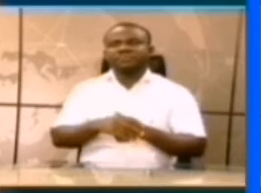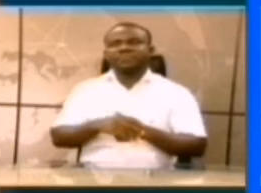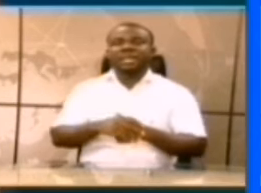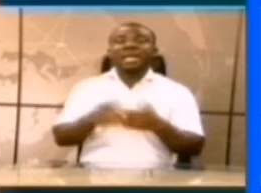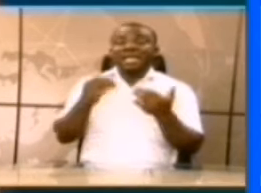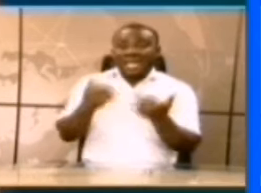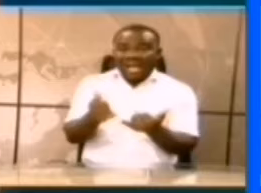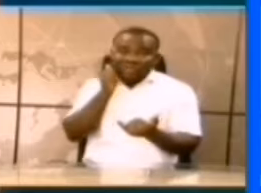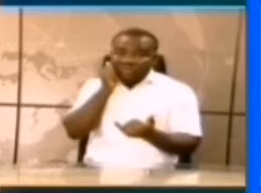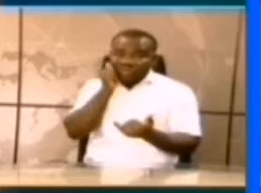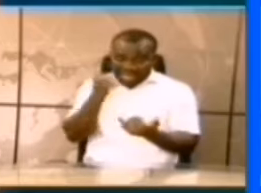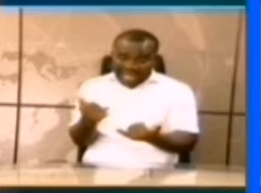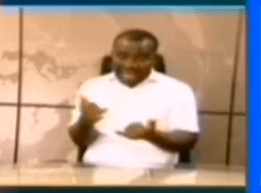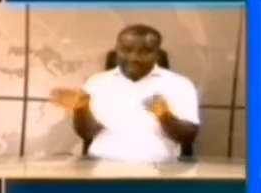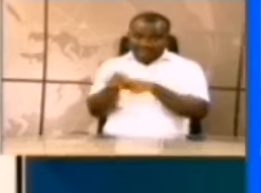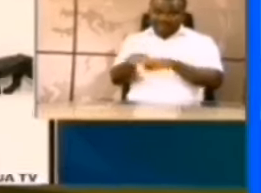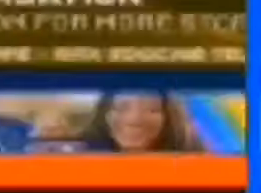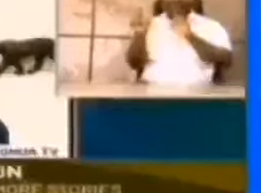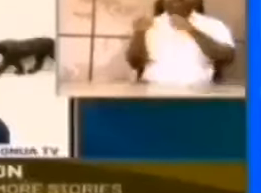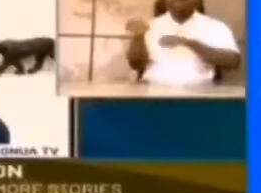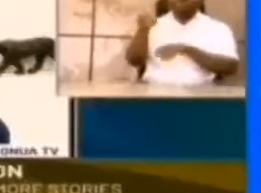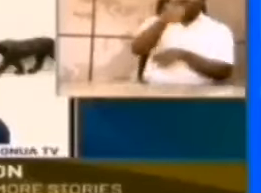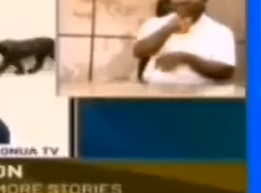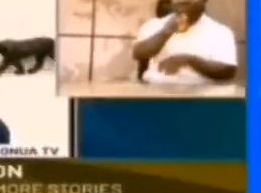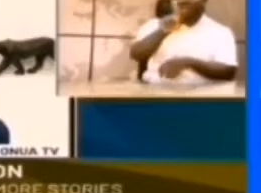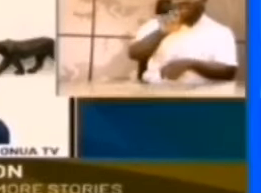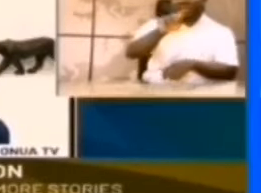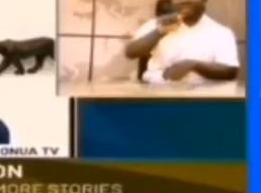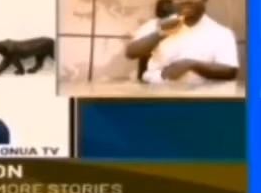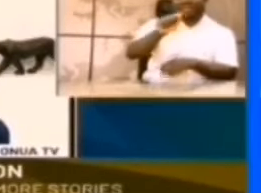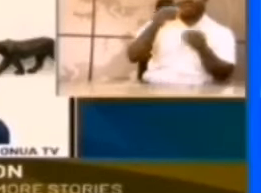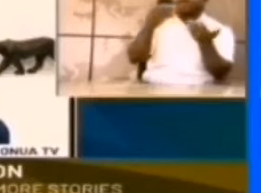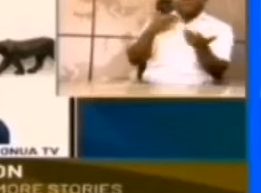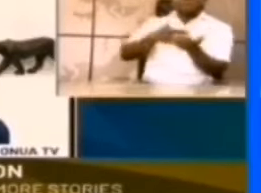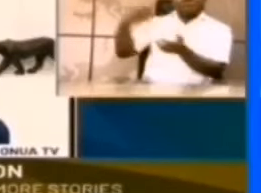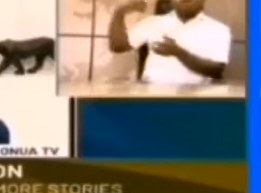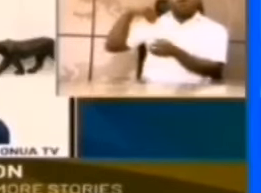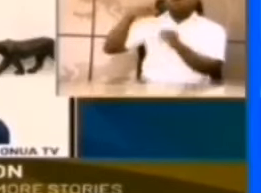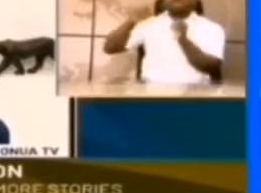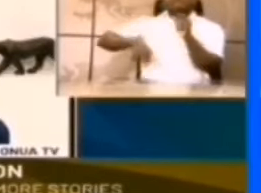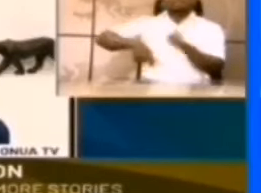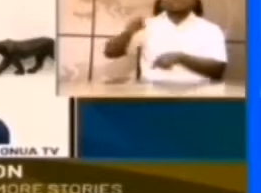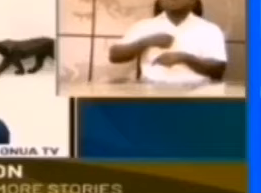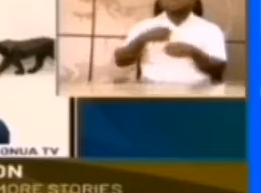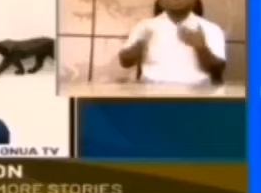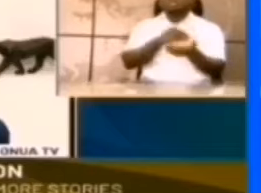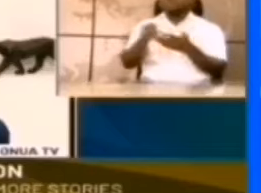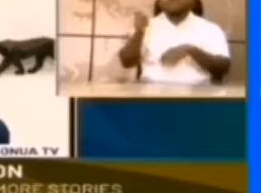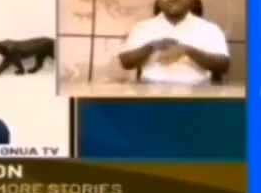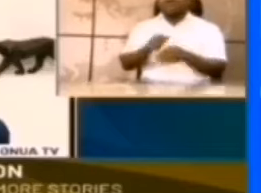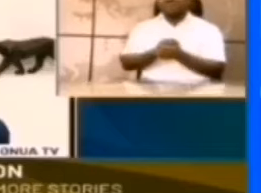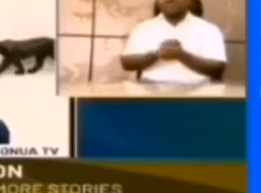edin kurampo senad mofo ne firefo ebe ba be bo a eno nso munya na kande e na ebusia wakan sem bebre na mpeso ka